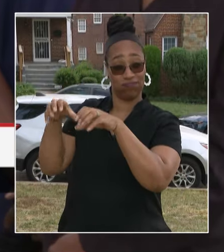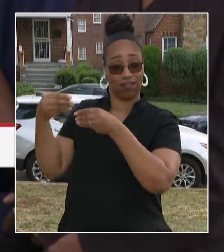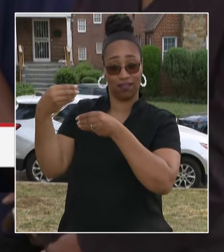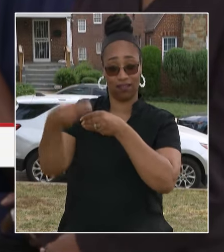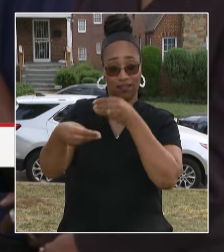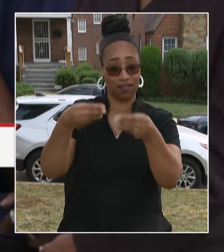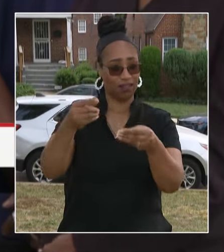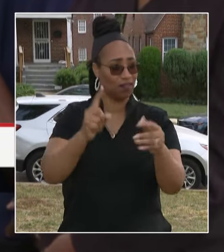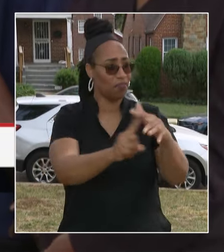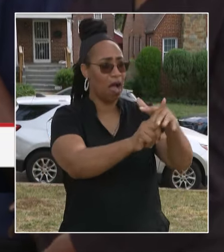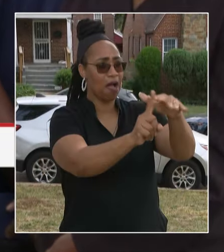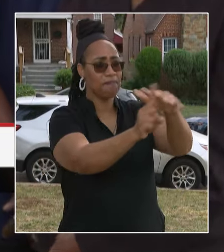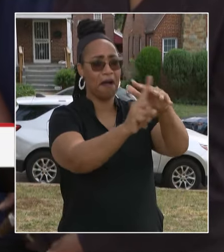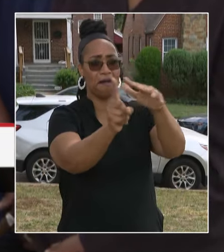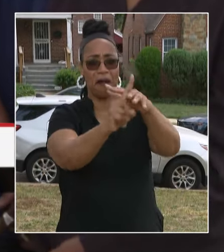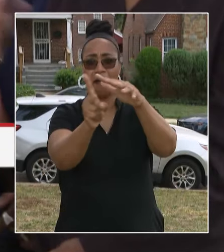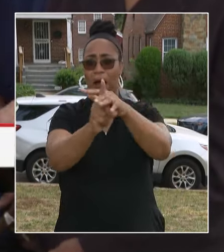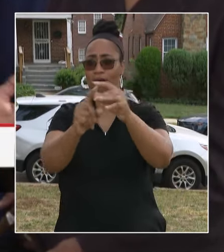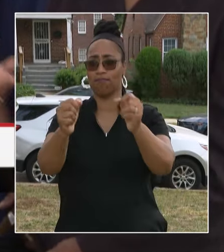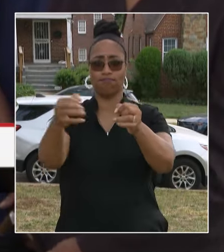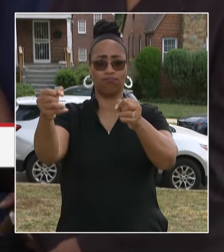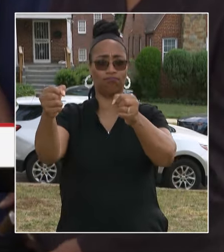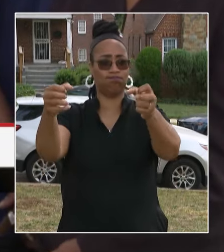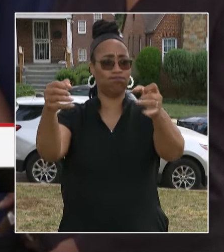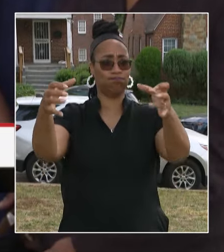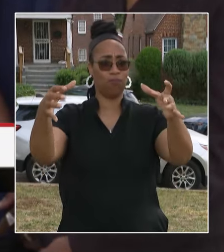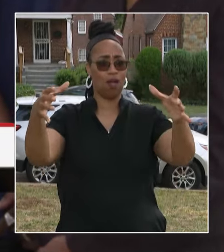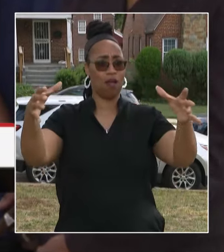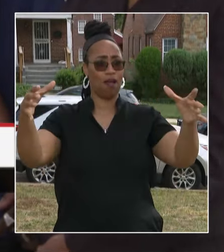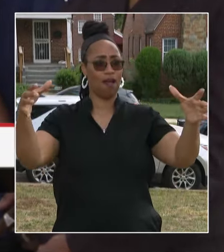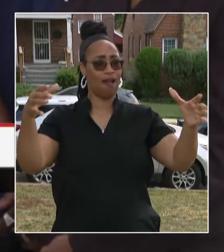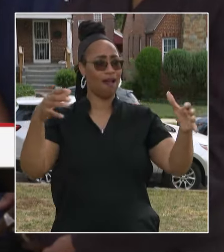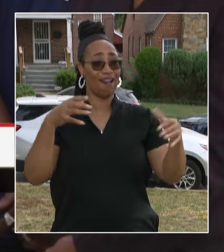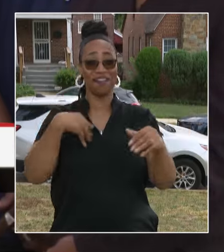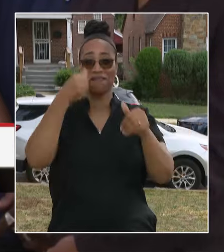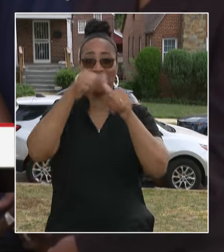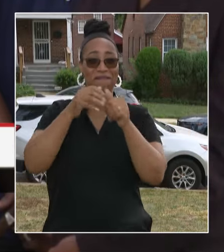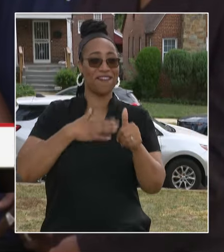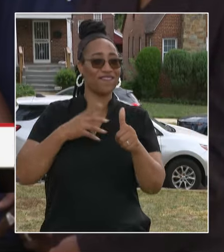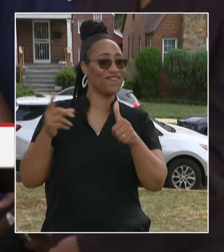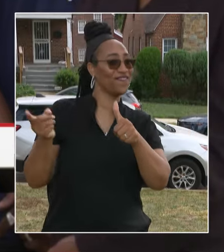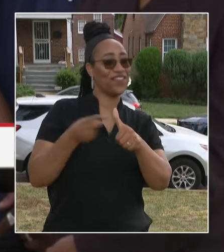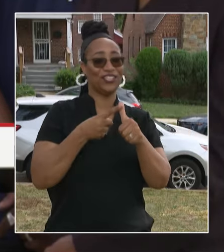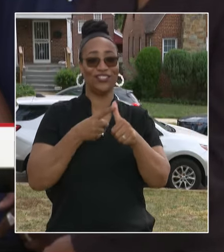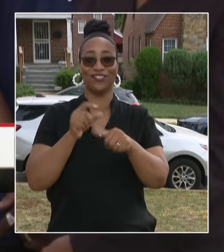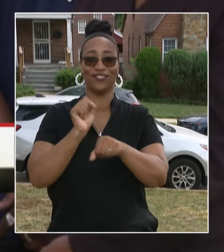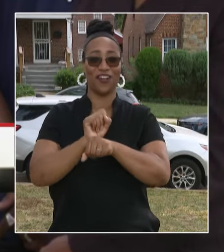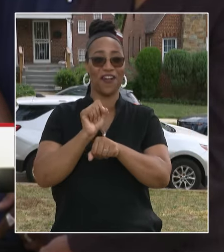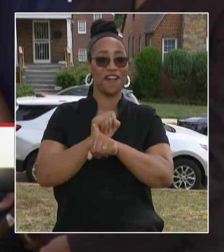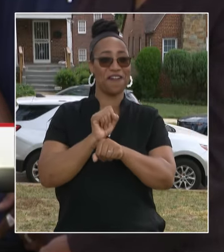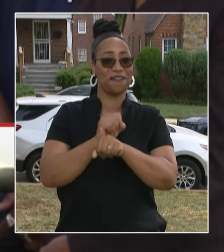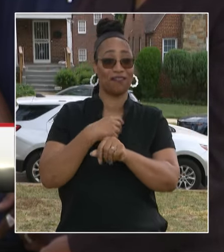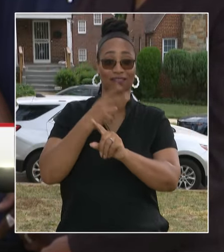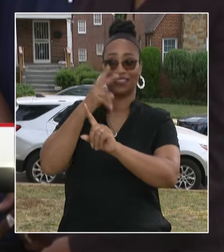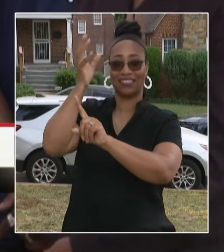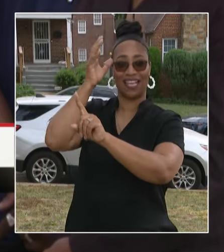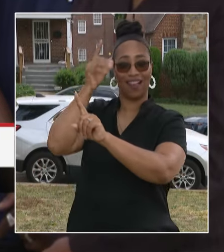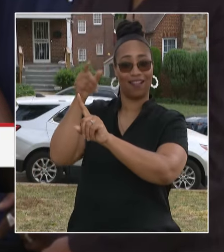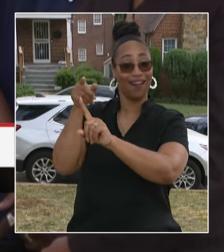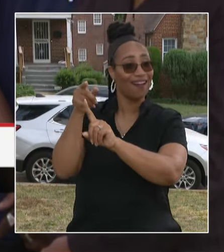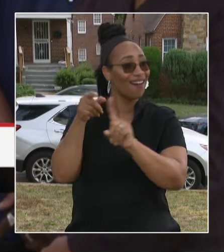he helped me get my first job. I see it at Fort Lincoln. I see it in this community. And so what it reminds me